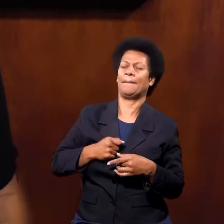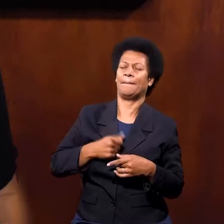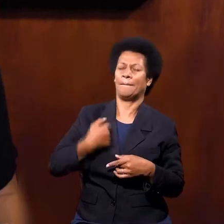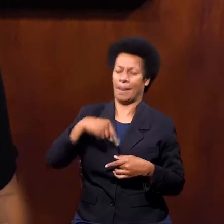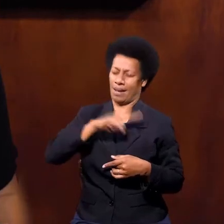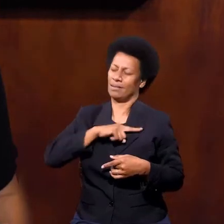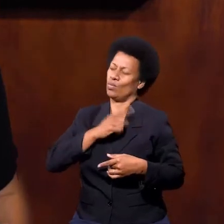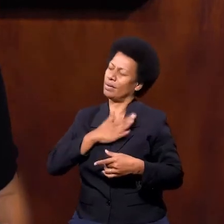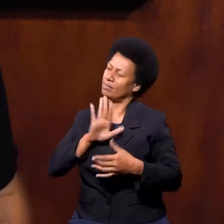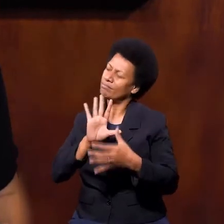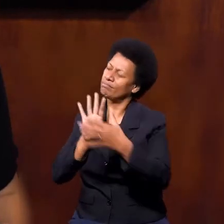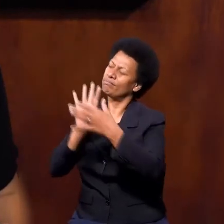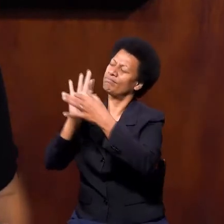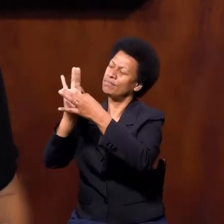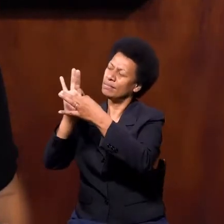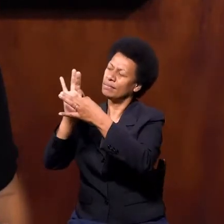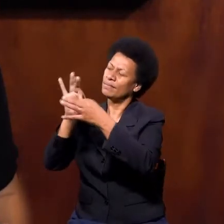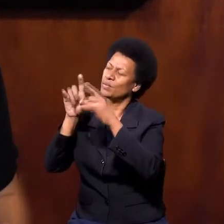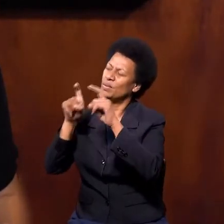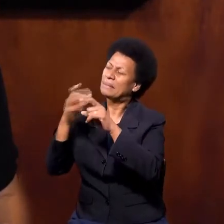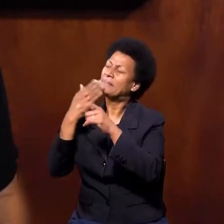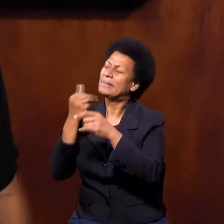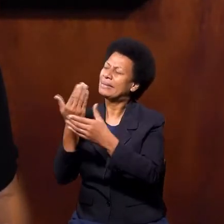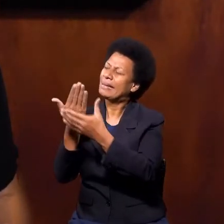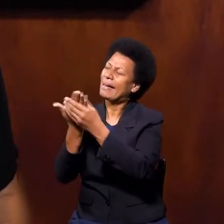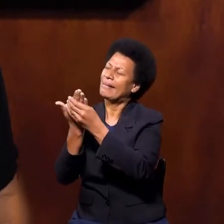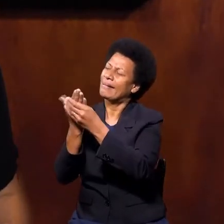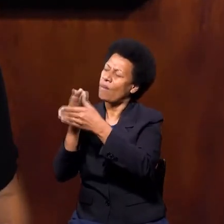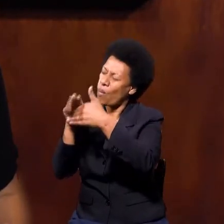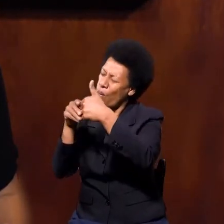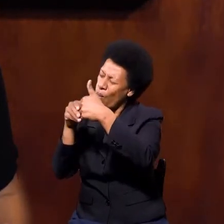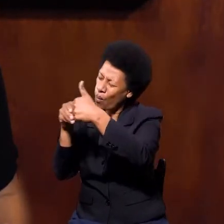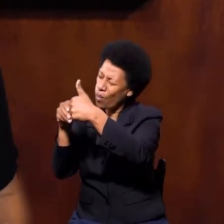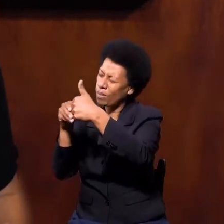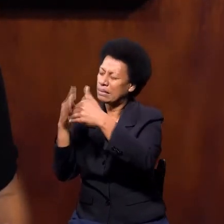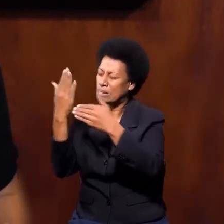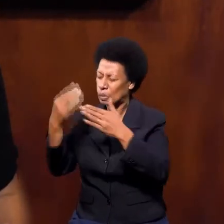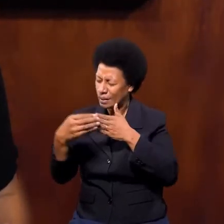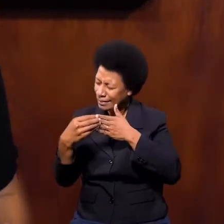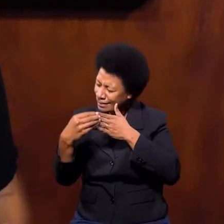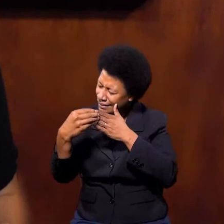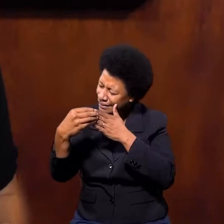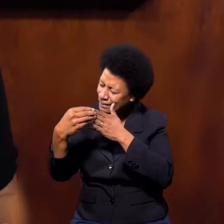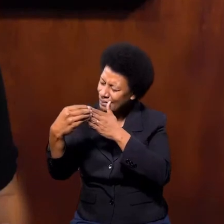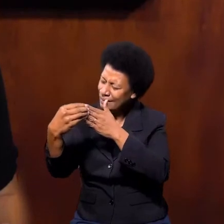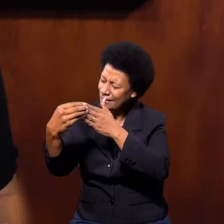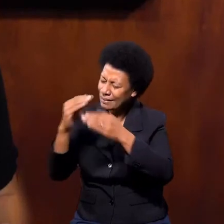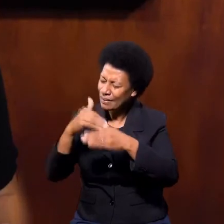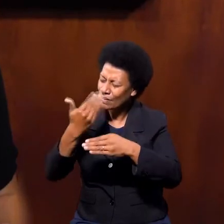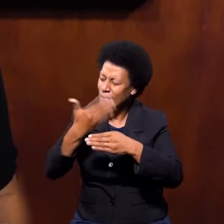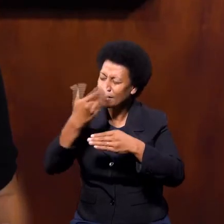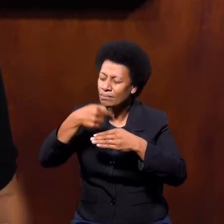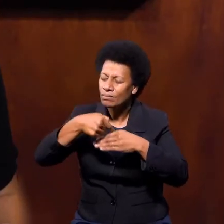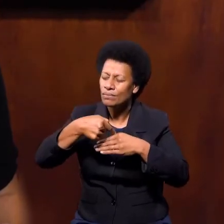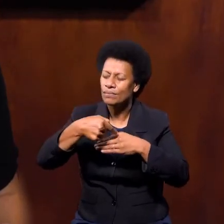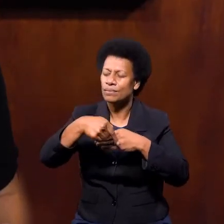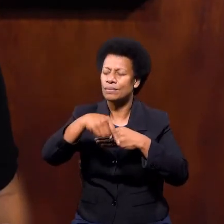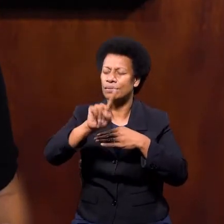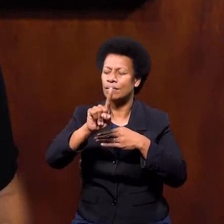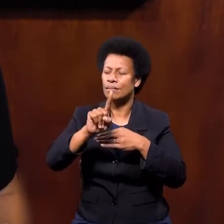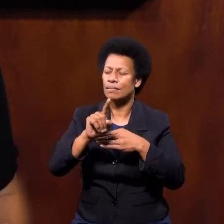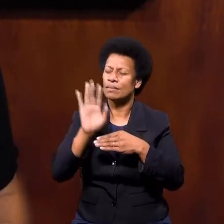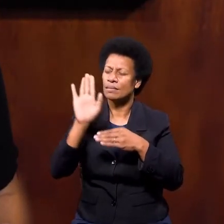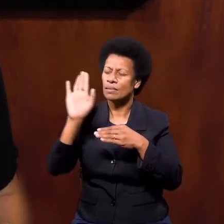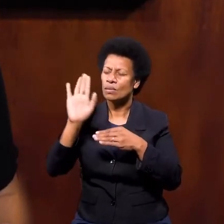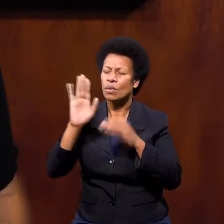want to be in. We ask that you will continue to hold on to our hands, continue to lead us as we move through each of our days. May